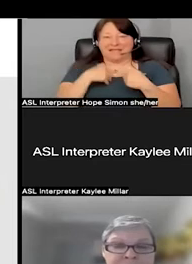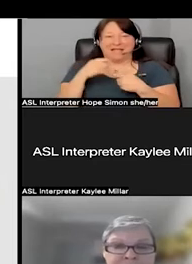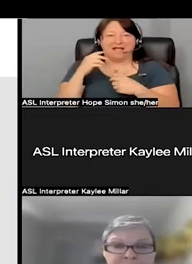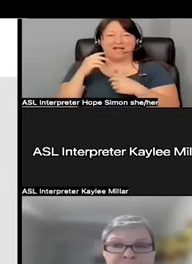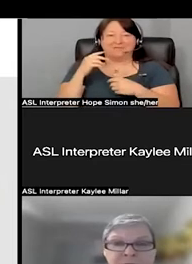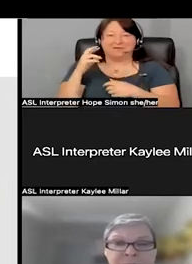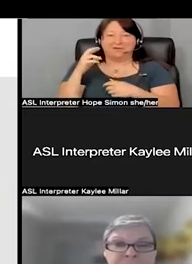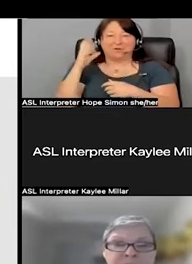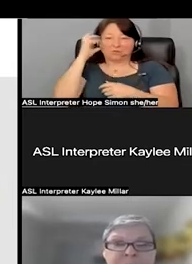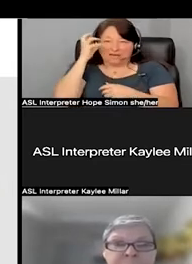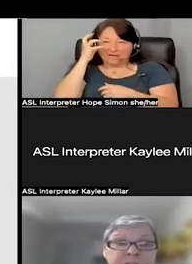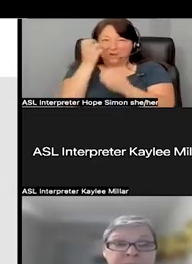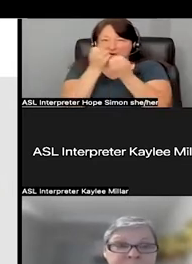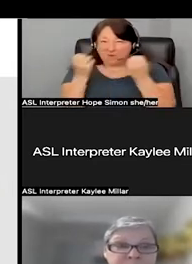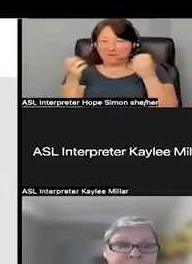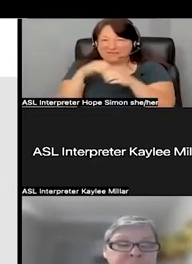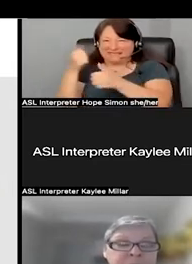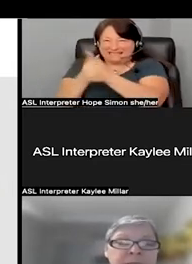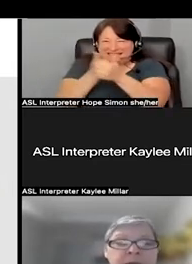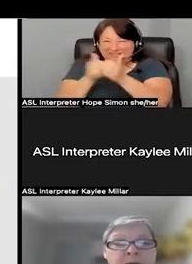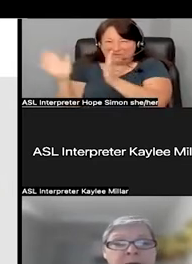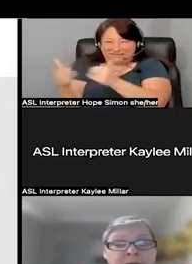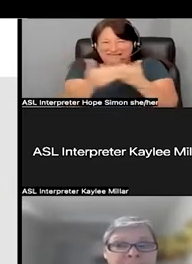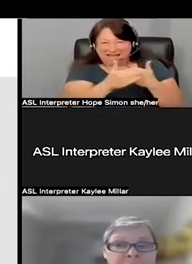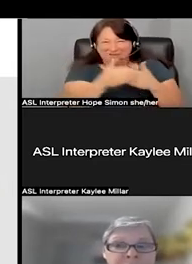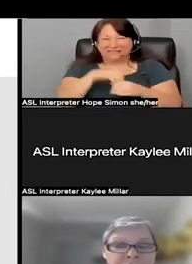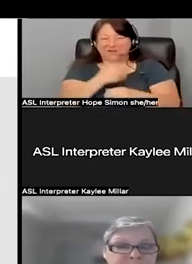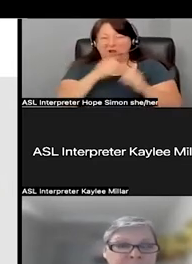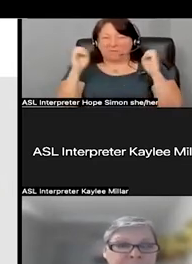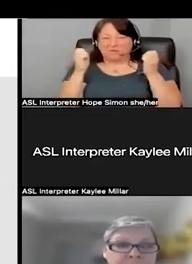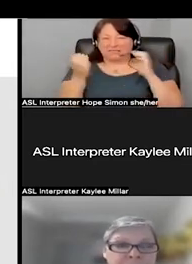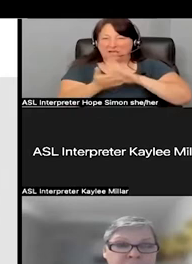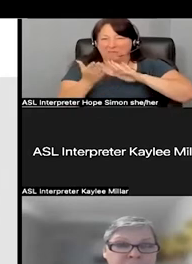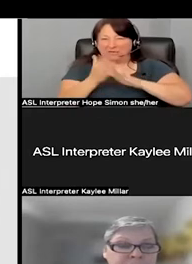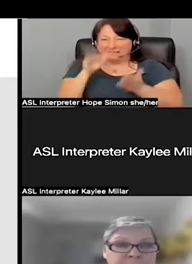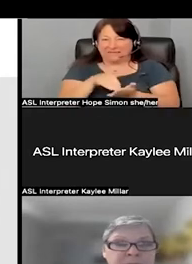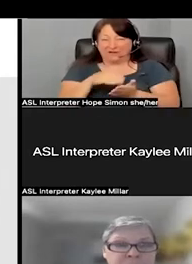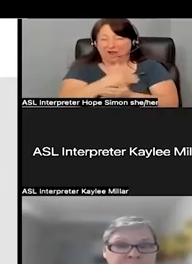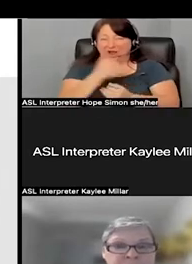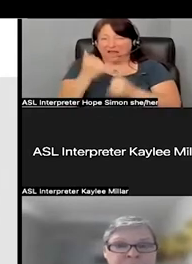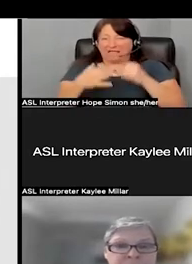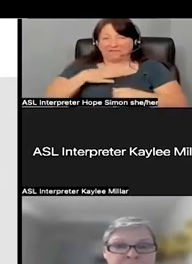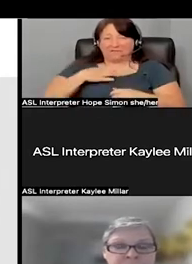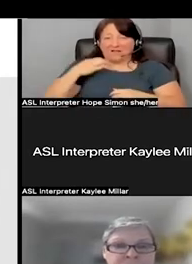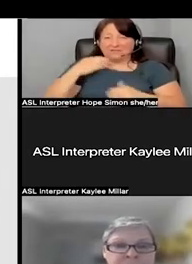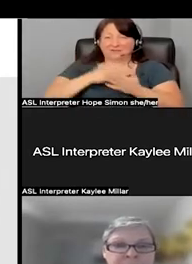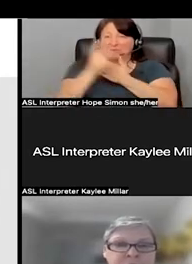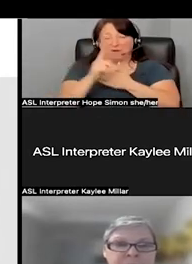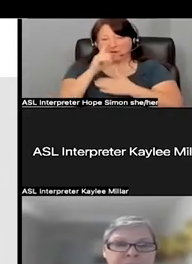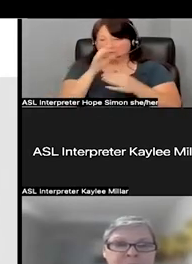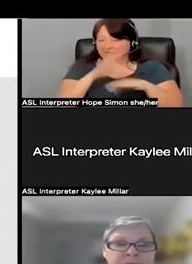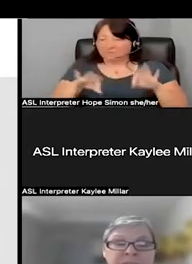those containers and our emergency operations center. Our last volunteer program that really is instrumental in ensuring